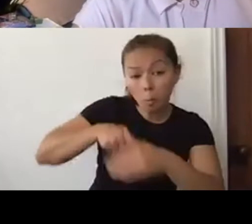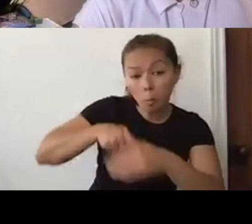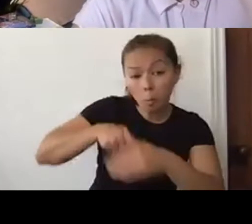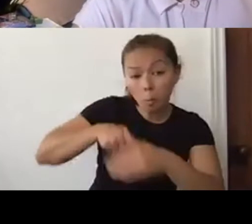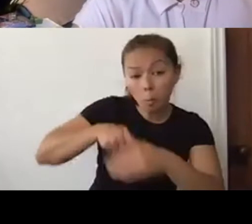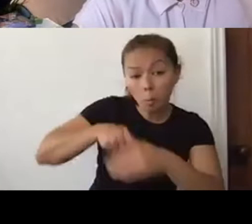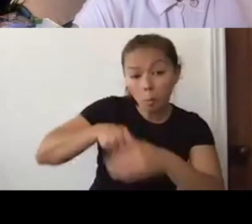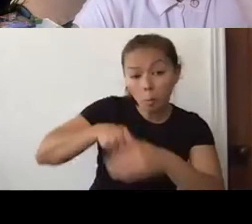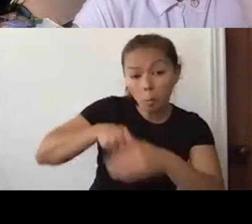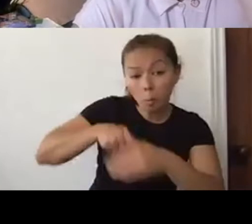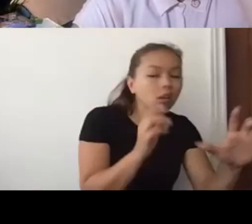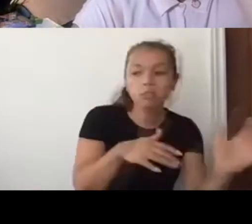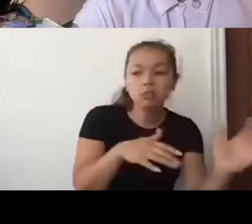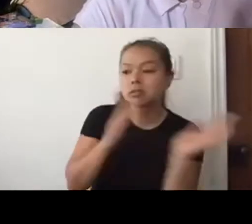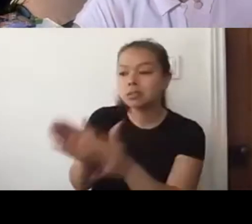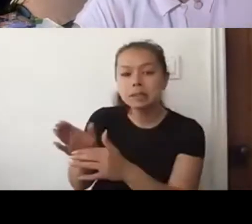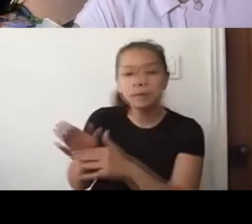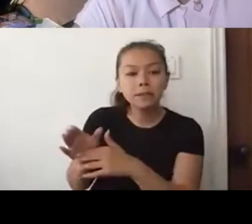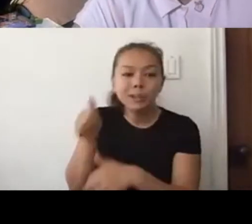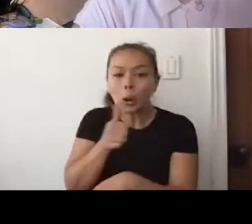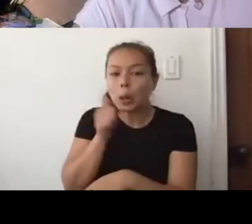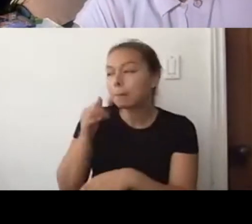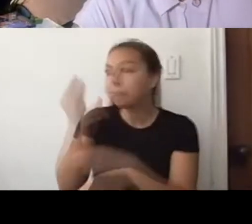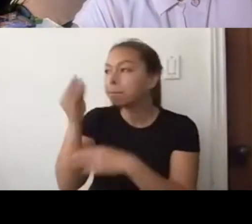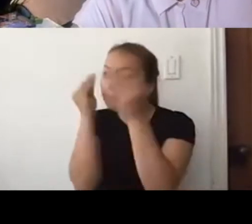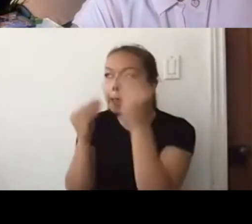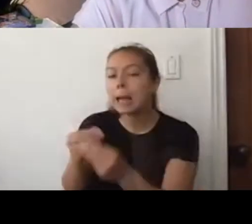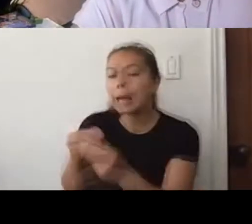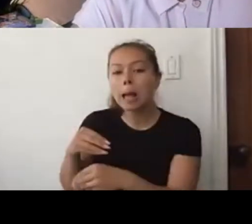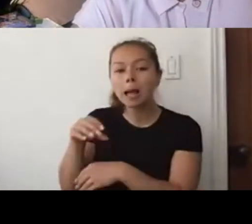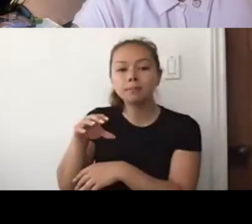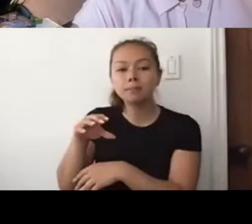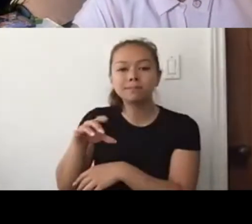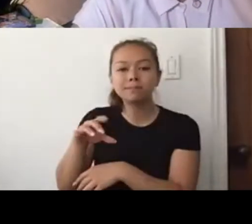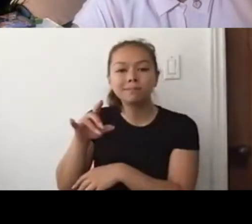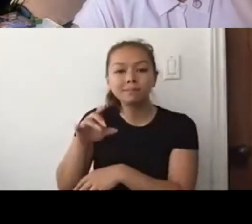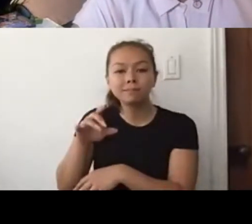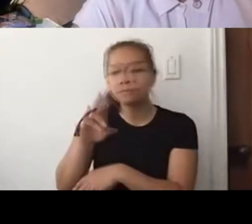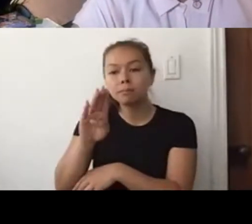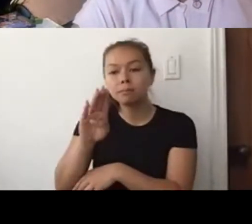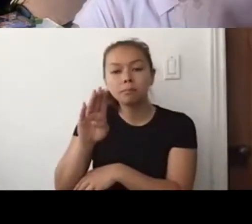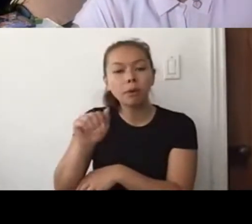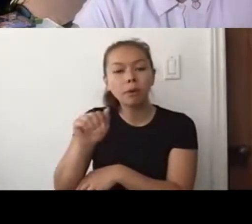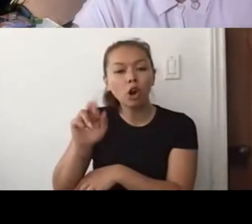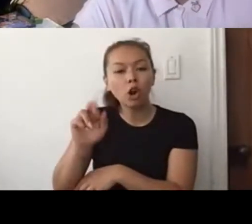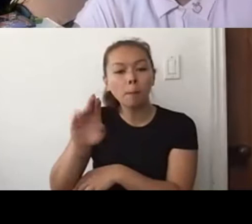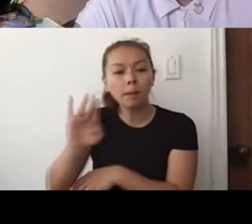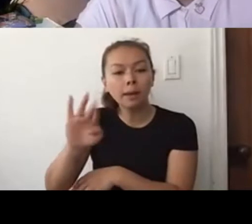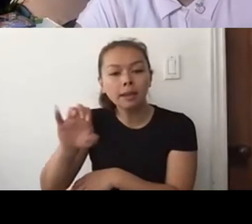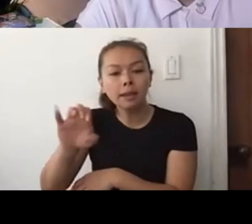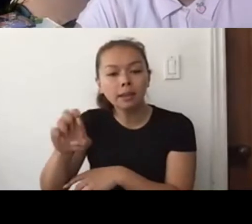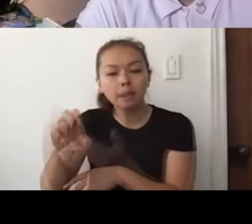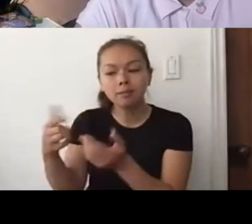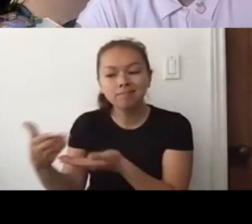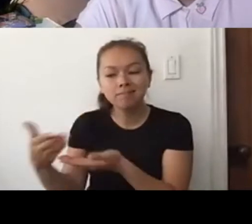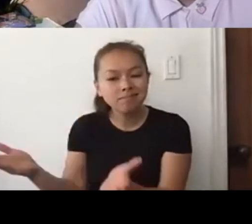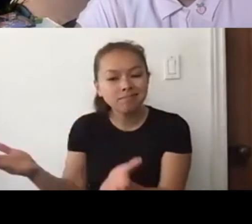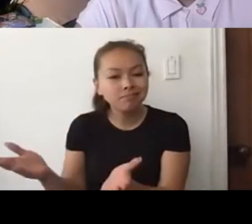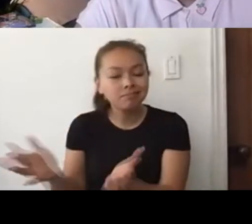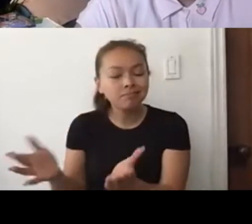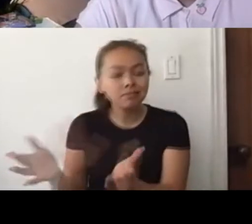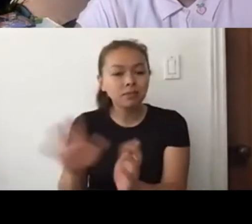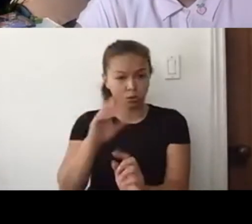and all that kind of stuff. And that's the reason that I say that it's colonial and that it's white, is because it really doesn't exist in many